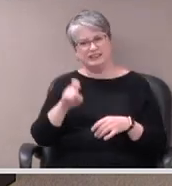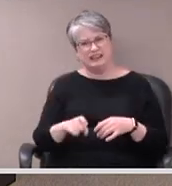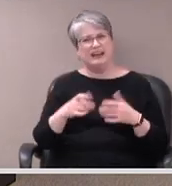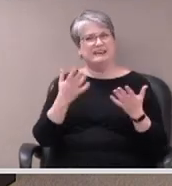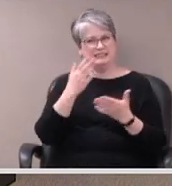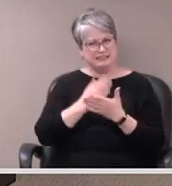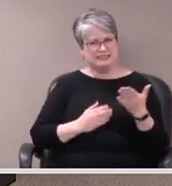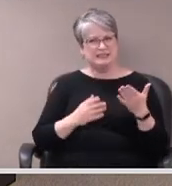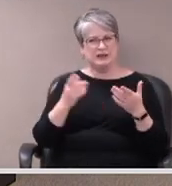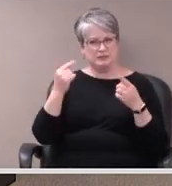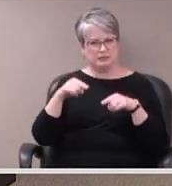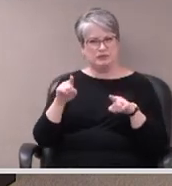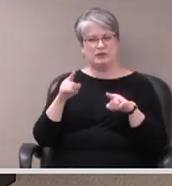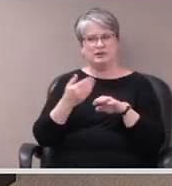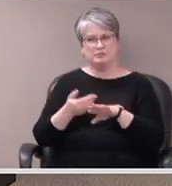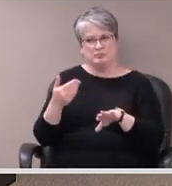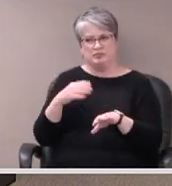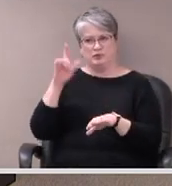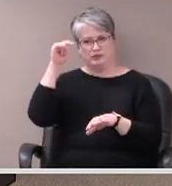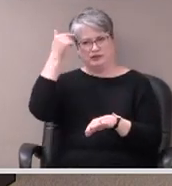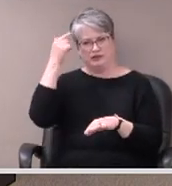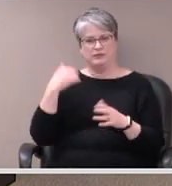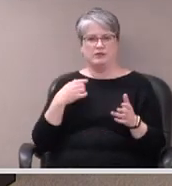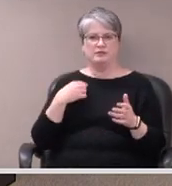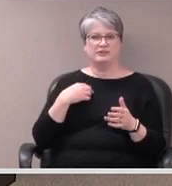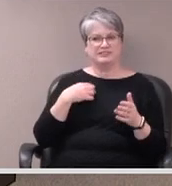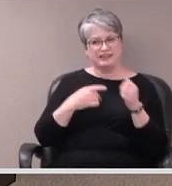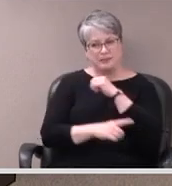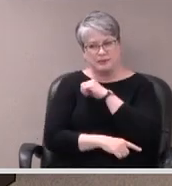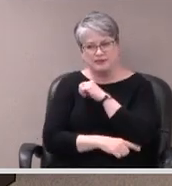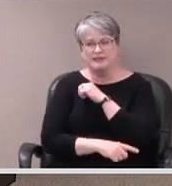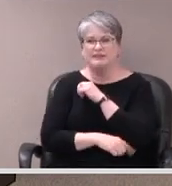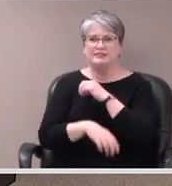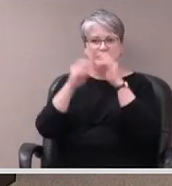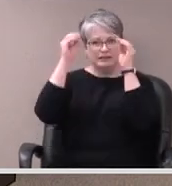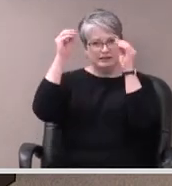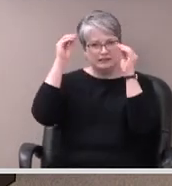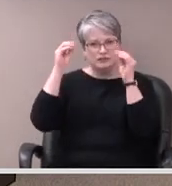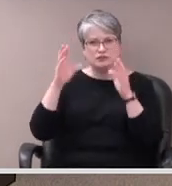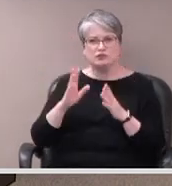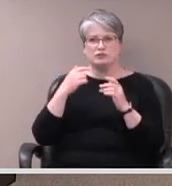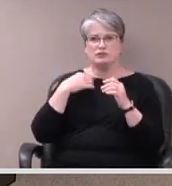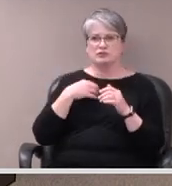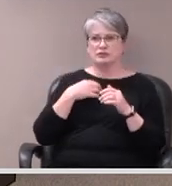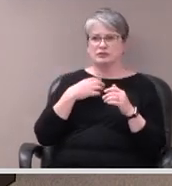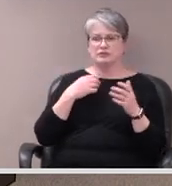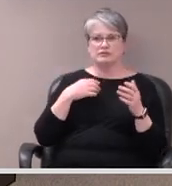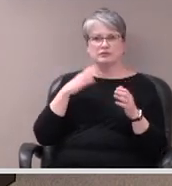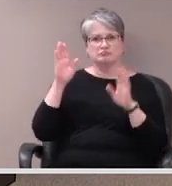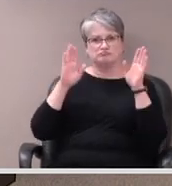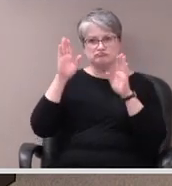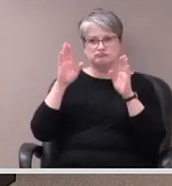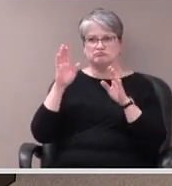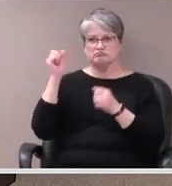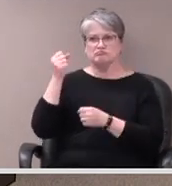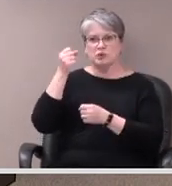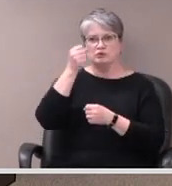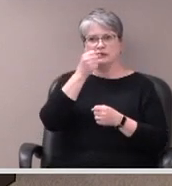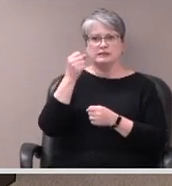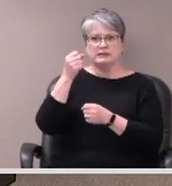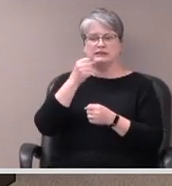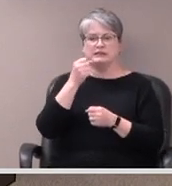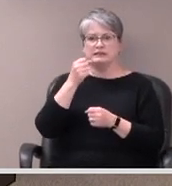things that went on during the previous administration, trying to punish teachers for demonstrating in Frankfurt. But I understand that there is